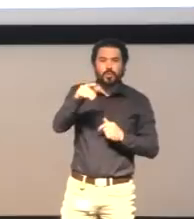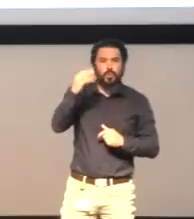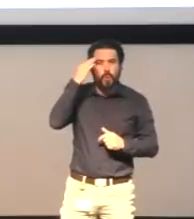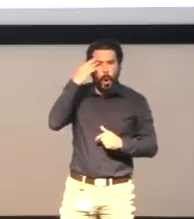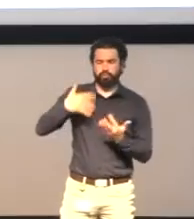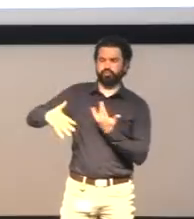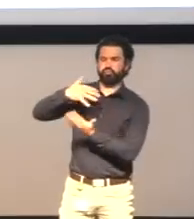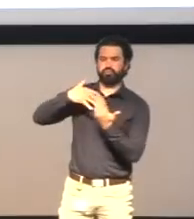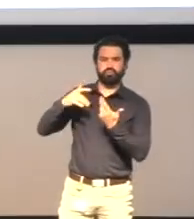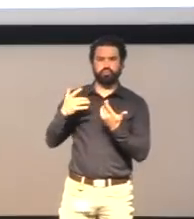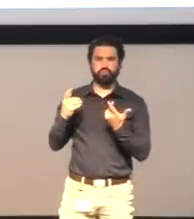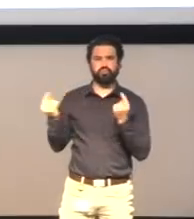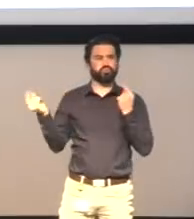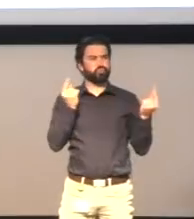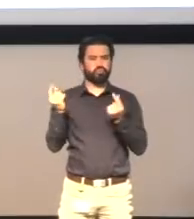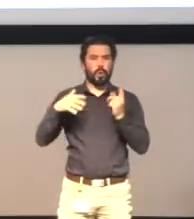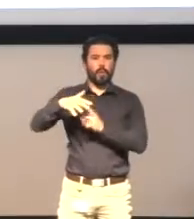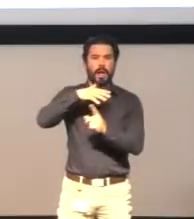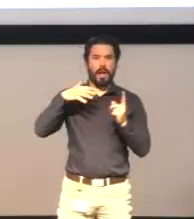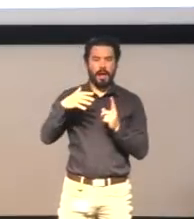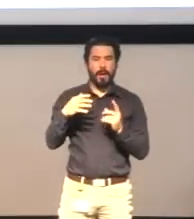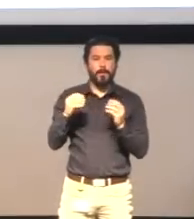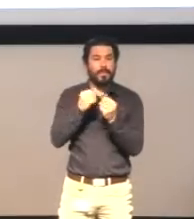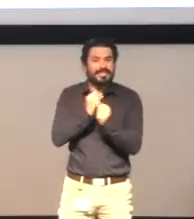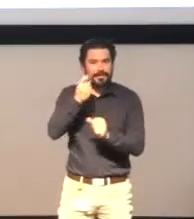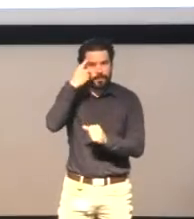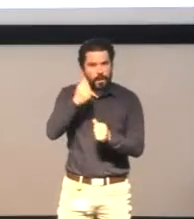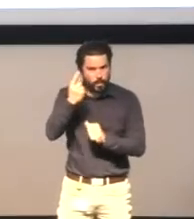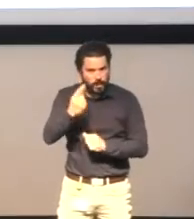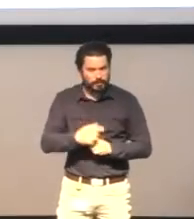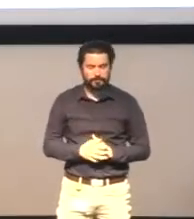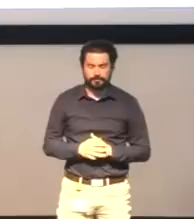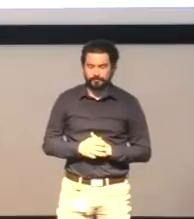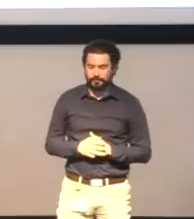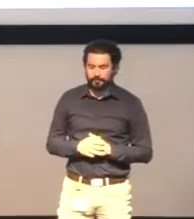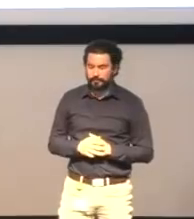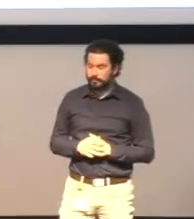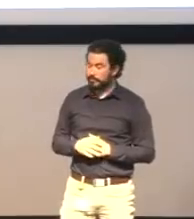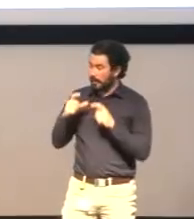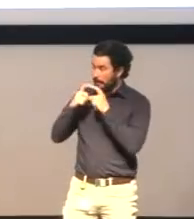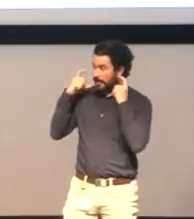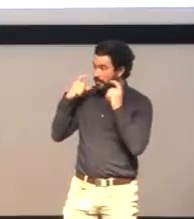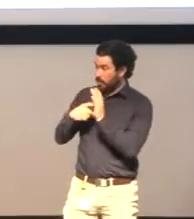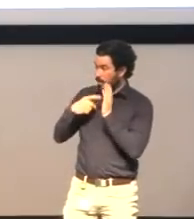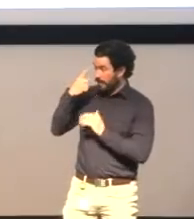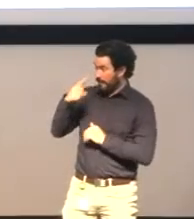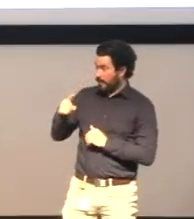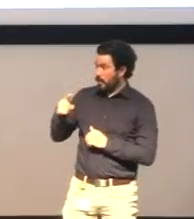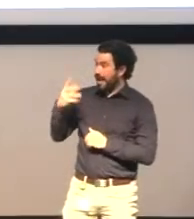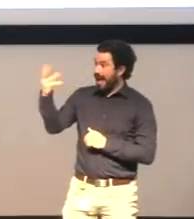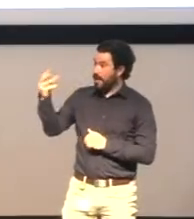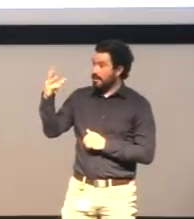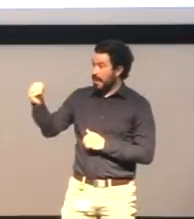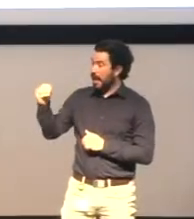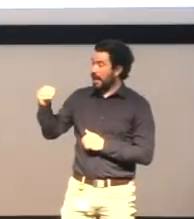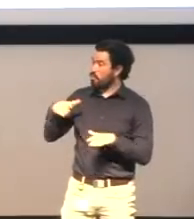in and out of a space in order to maintain safety for everyone. So our masks required in the courtyard and while